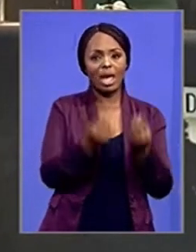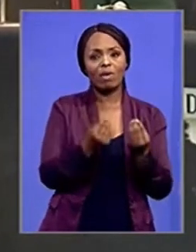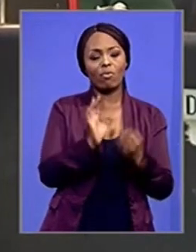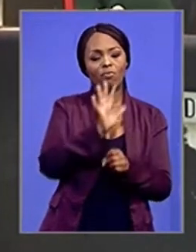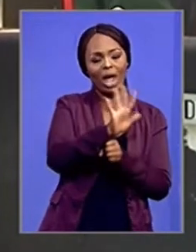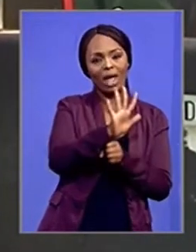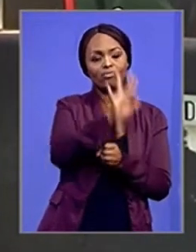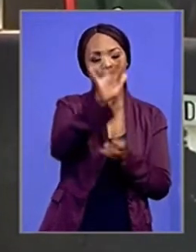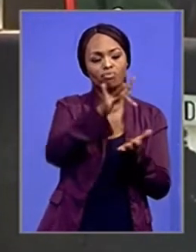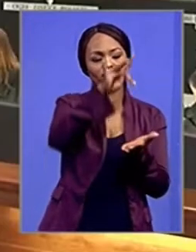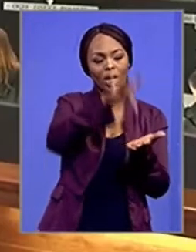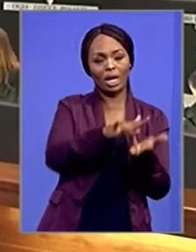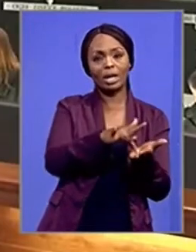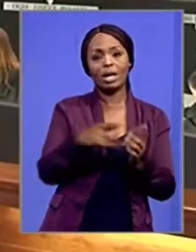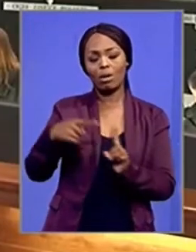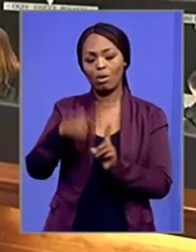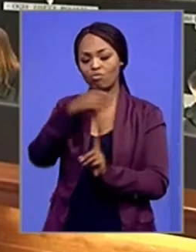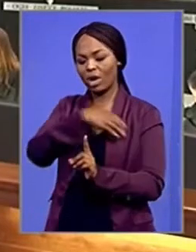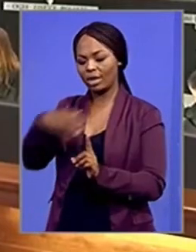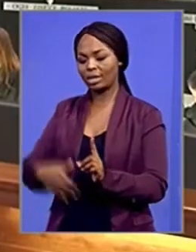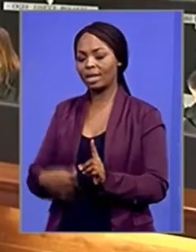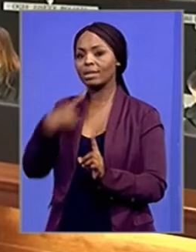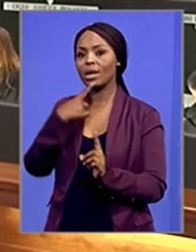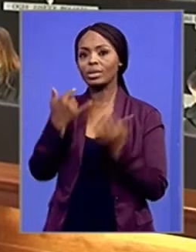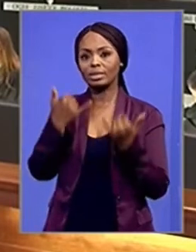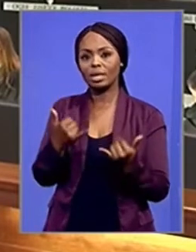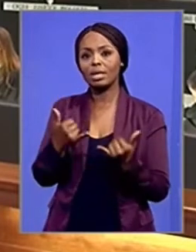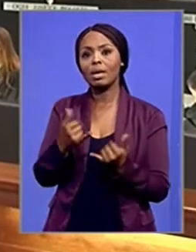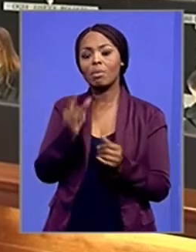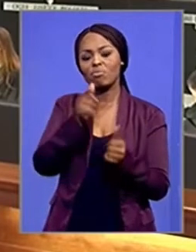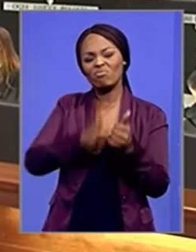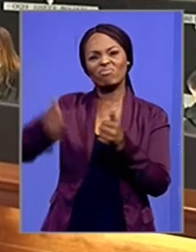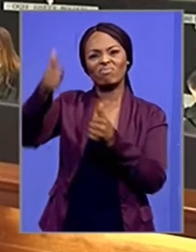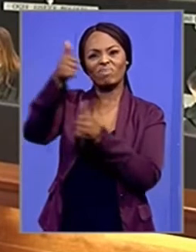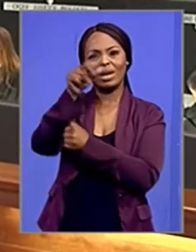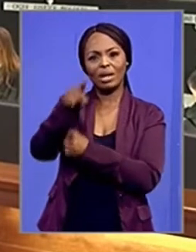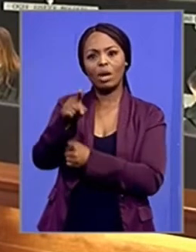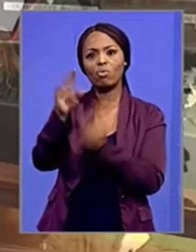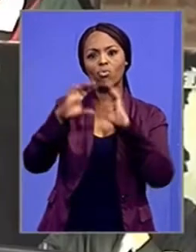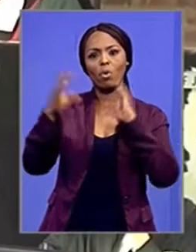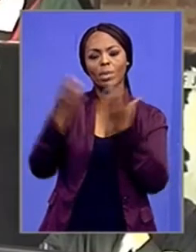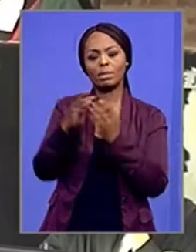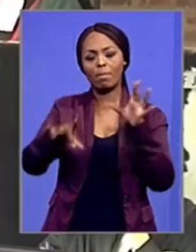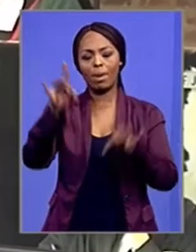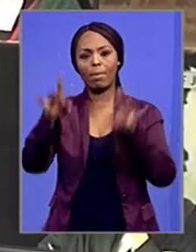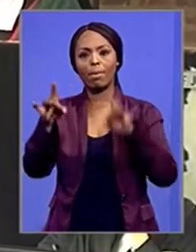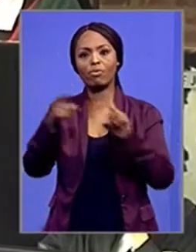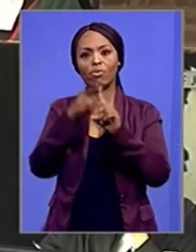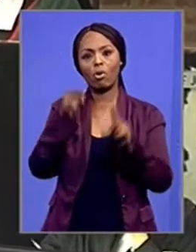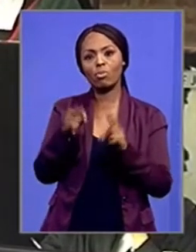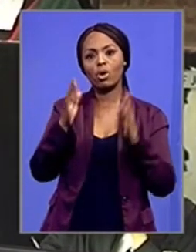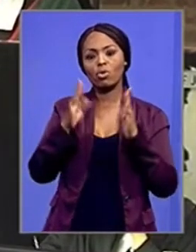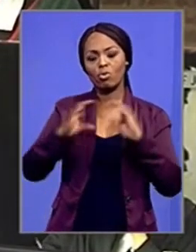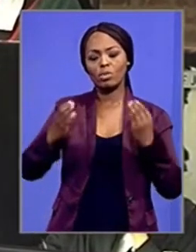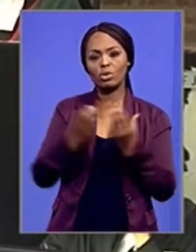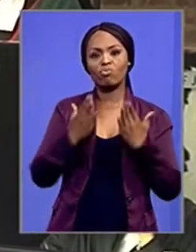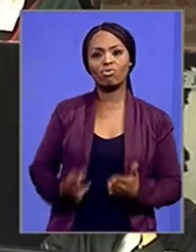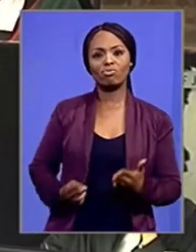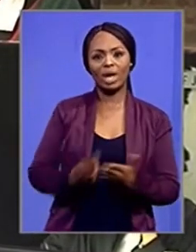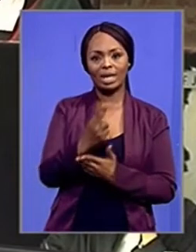o netefalleditse lefapha la merero ya toka hore khiro ya baahlodi ba kgothalleditsweng ke Commission ya Tshebeletso tsa Toka kgweding ya Mphalane e